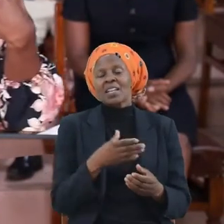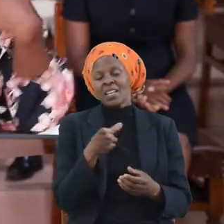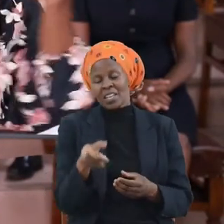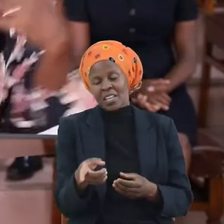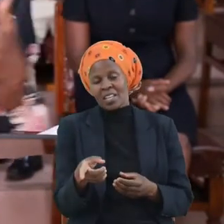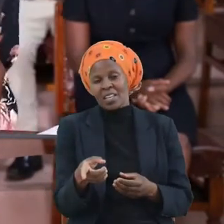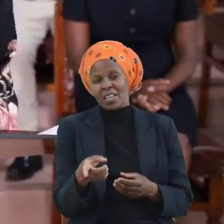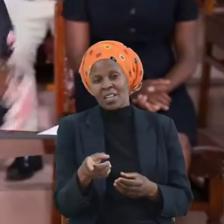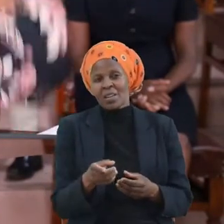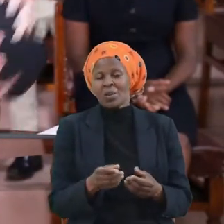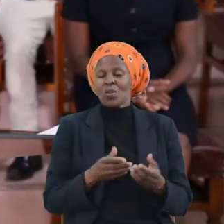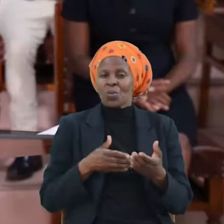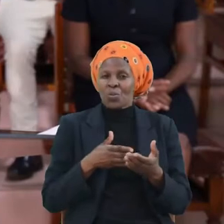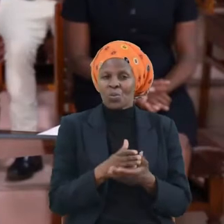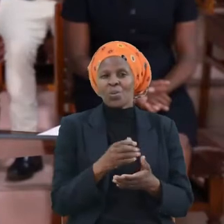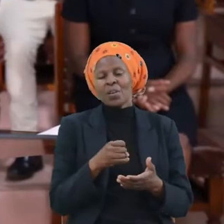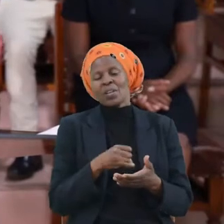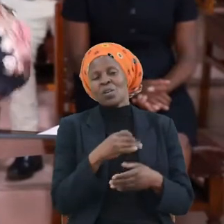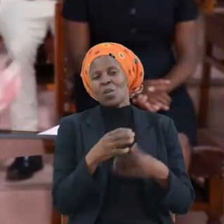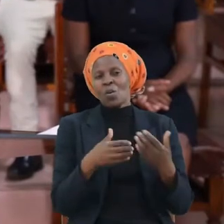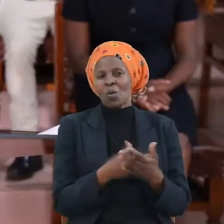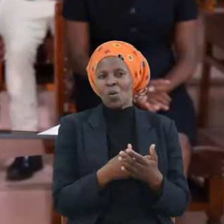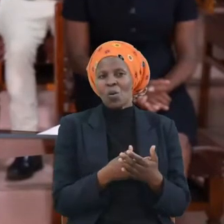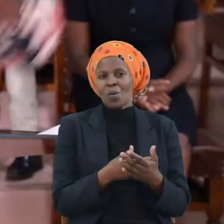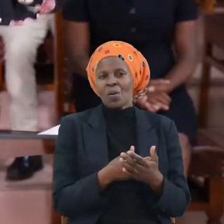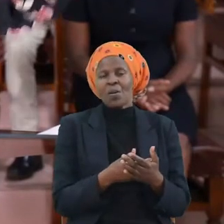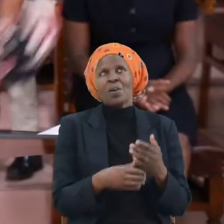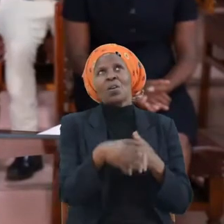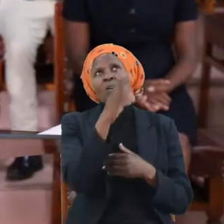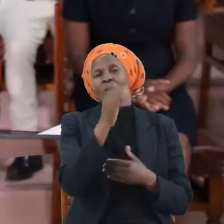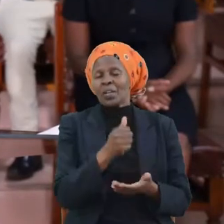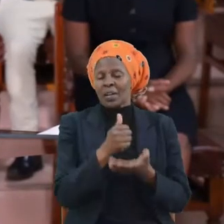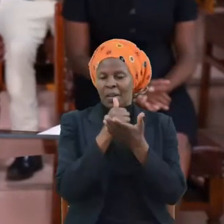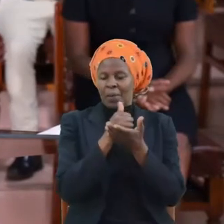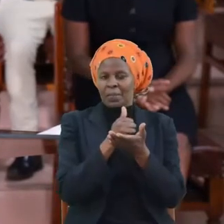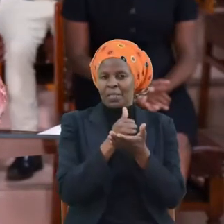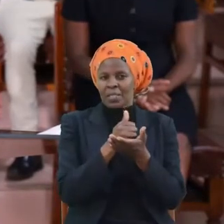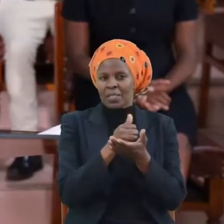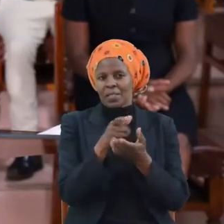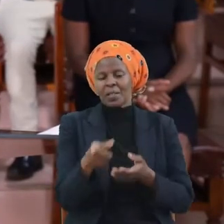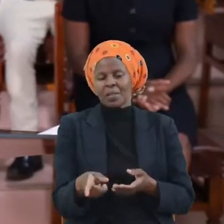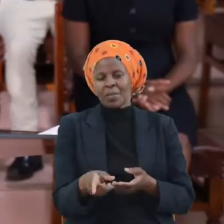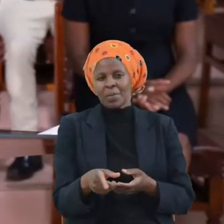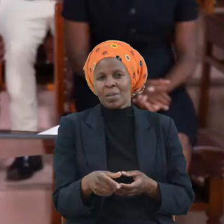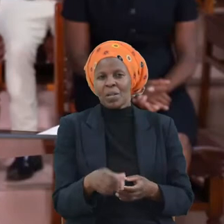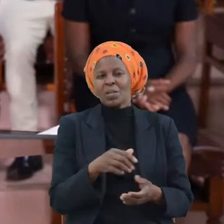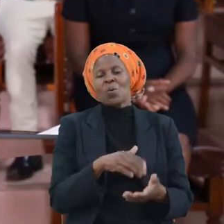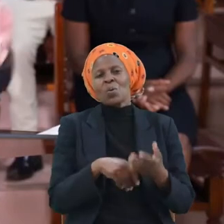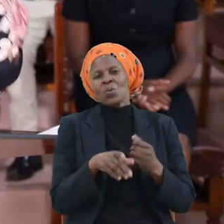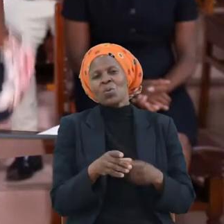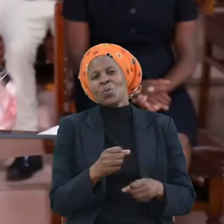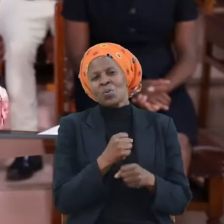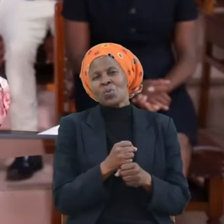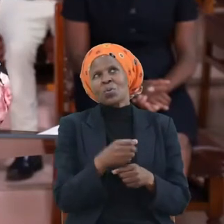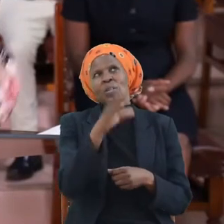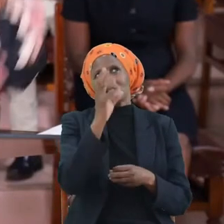through it all and he conquered it and God paid him. So after we do the will of God in our challenges, God